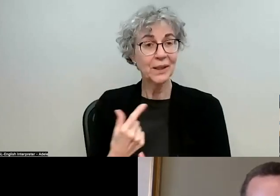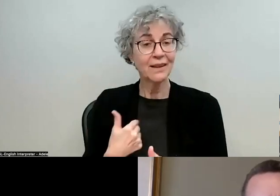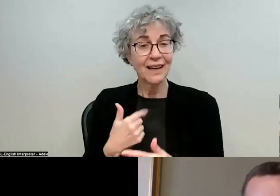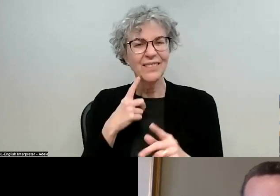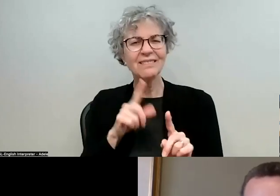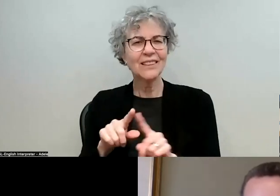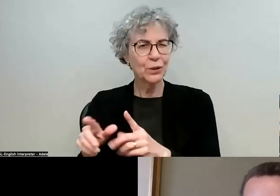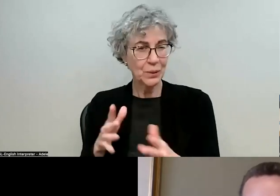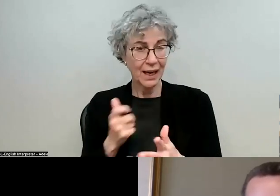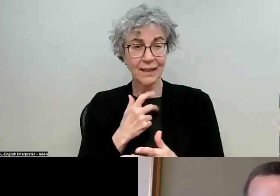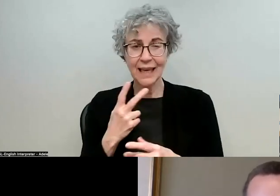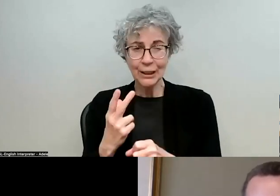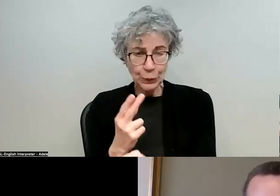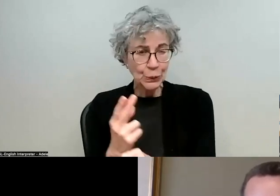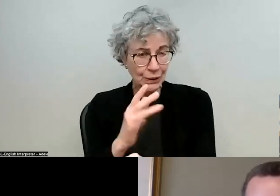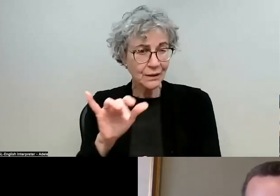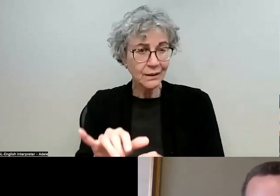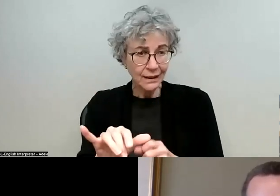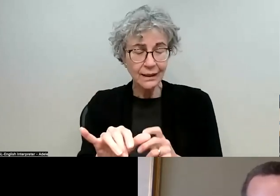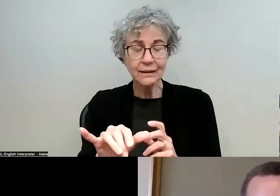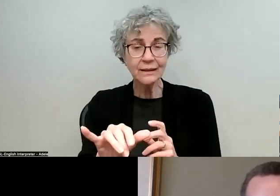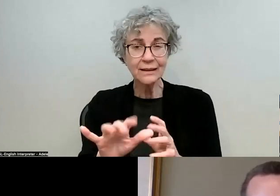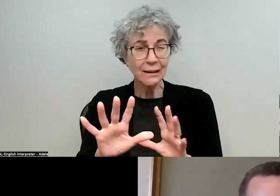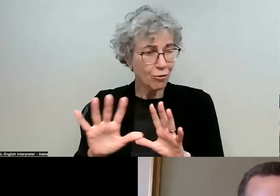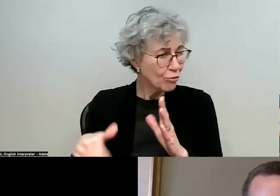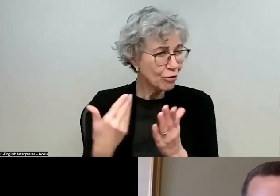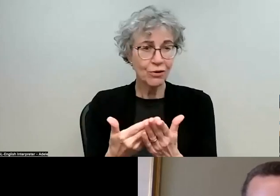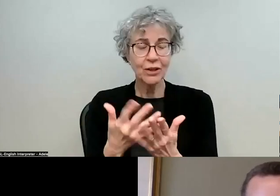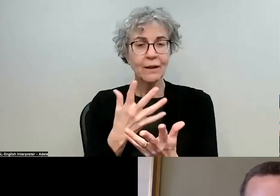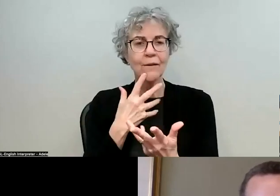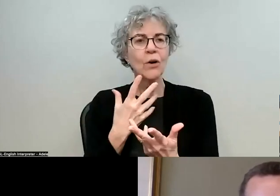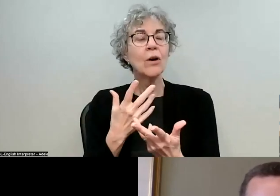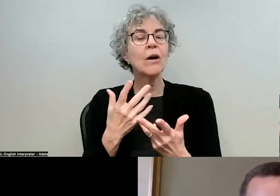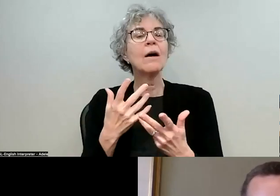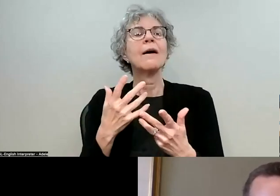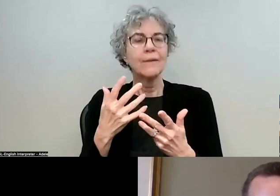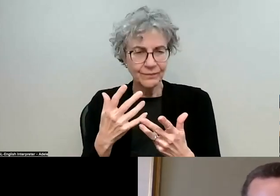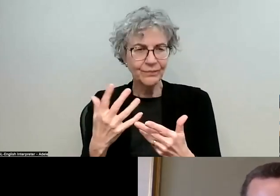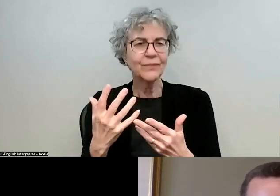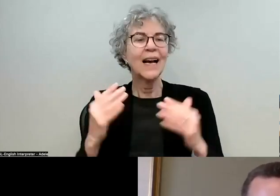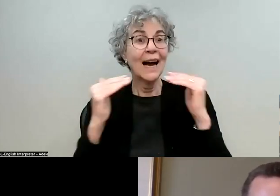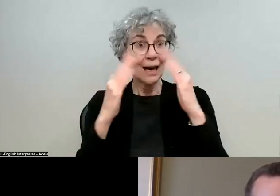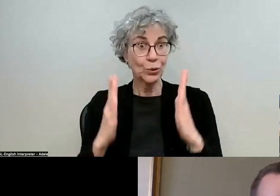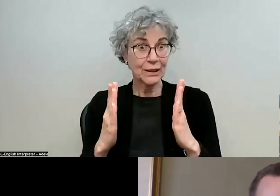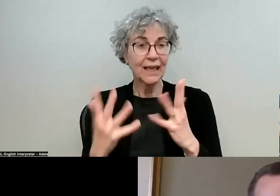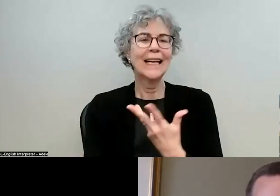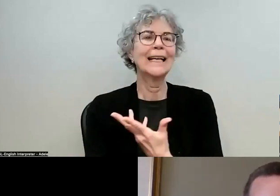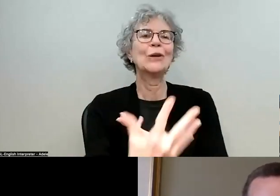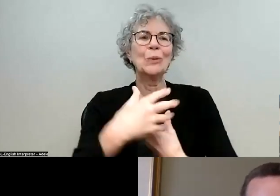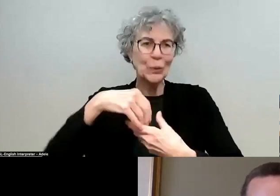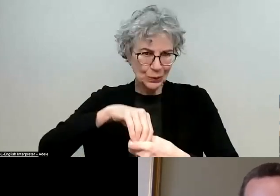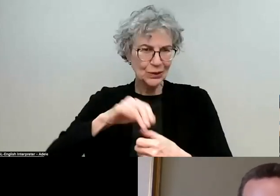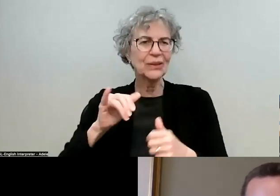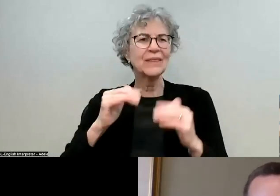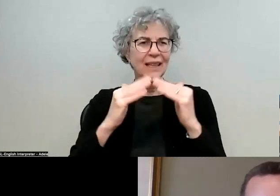and leveraging those, in this case, towards inclusive housing in our communities, that's really what we're all